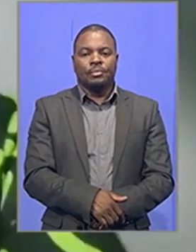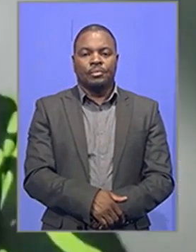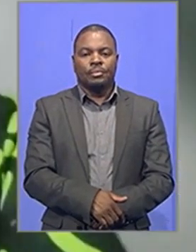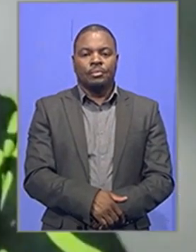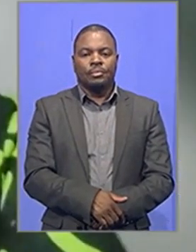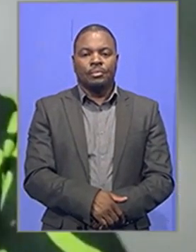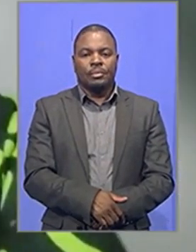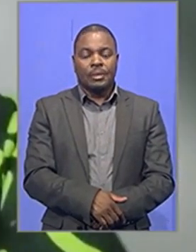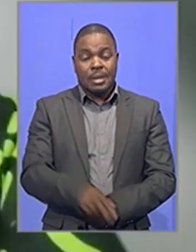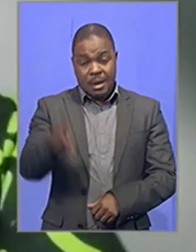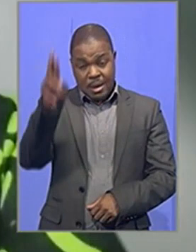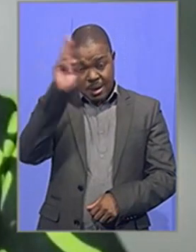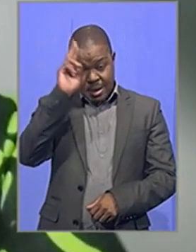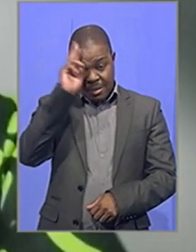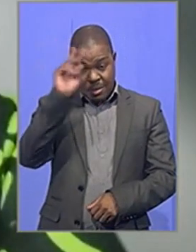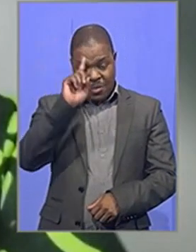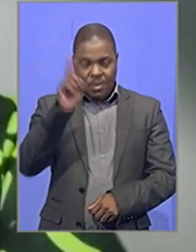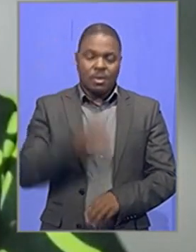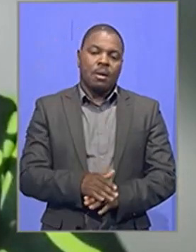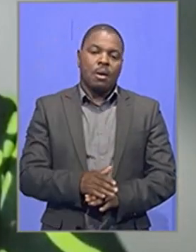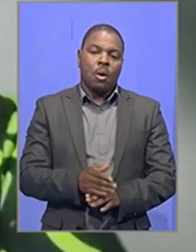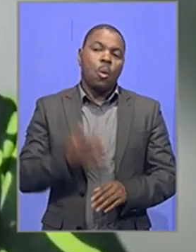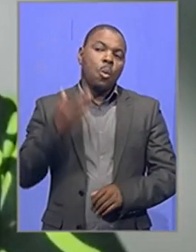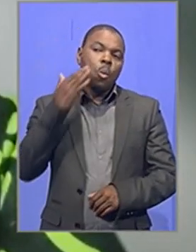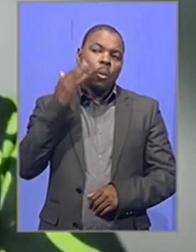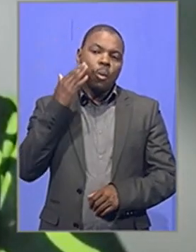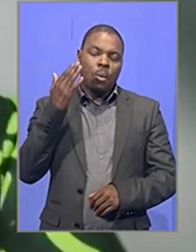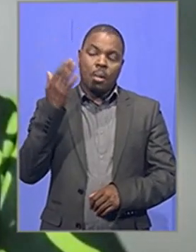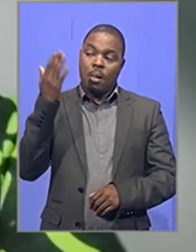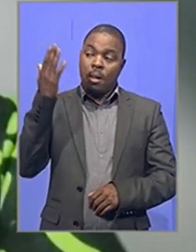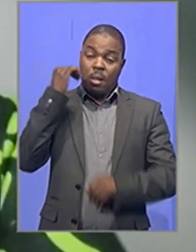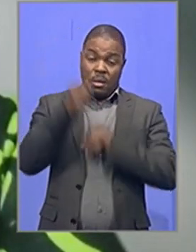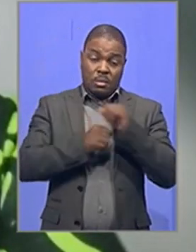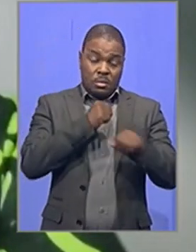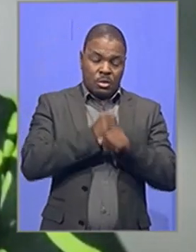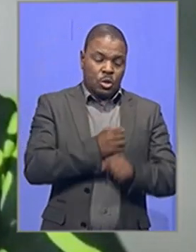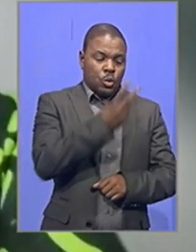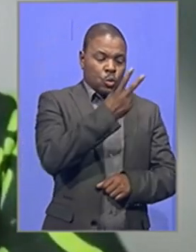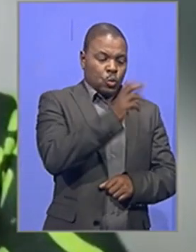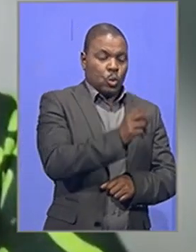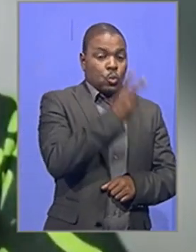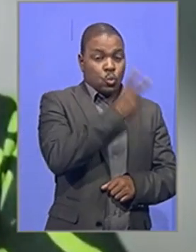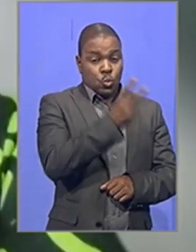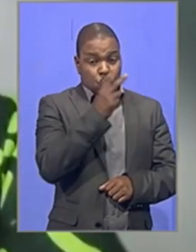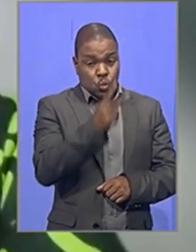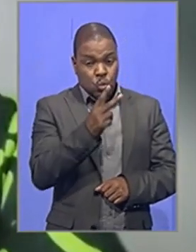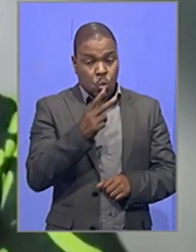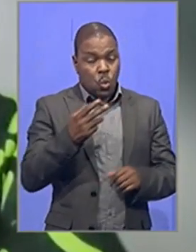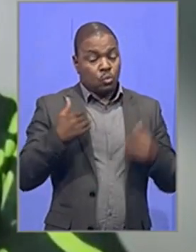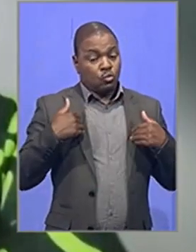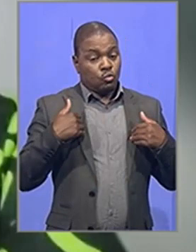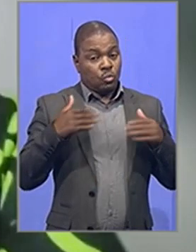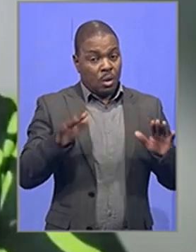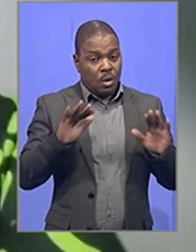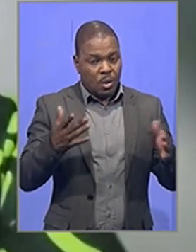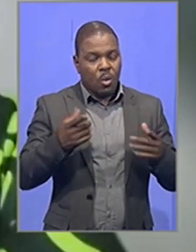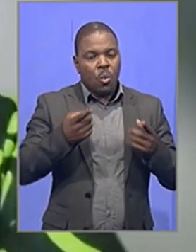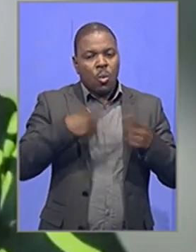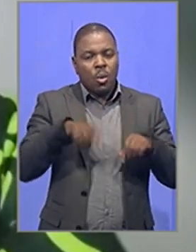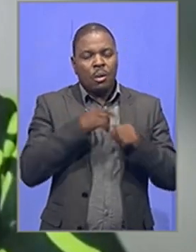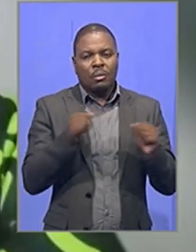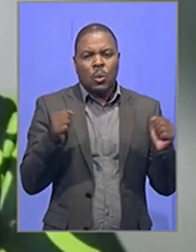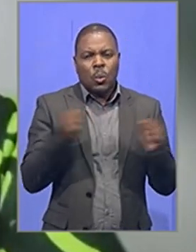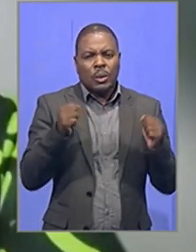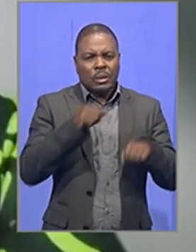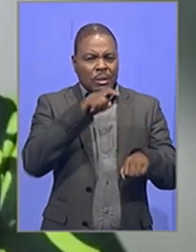Leta hupula o re, haritoma last ye, ka 2022, hariyako di winter enrichment